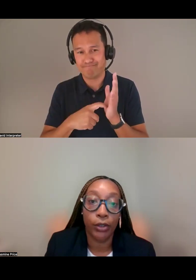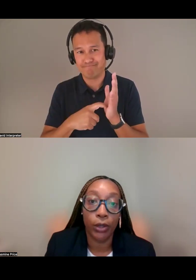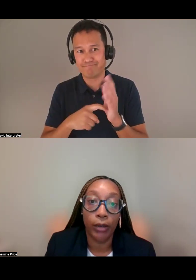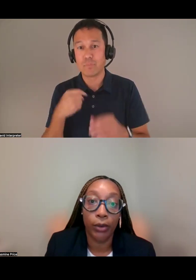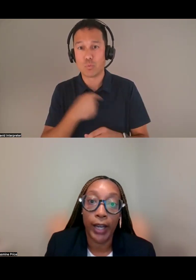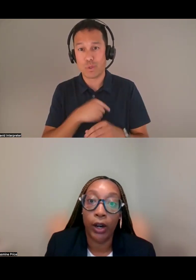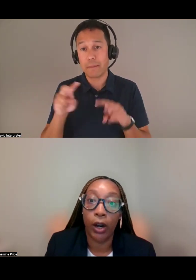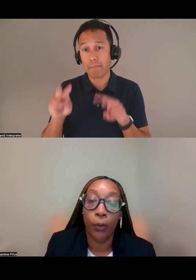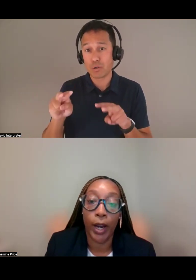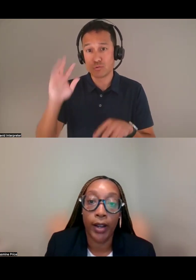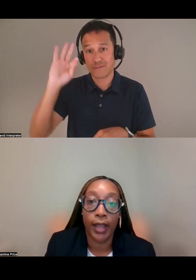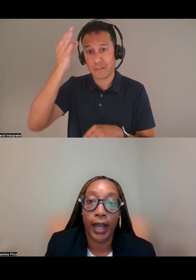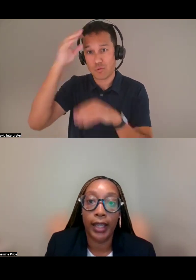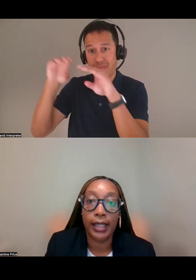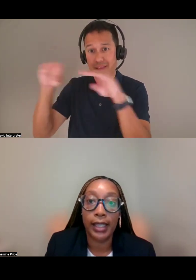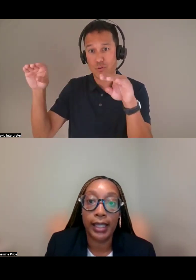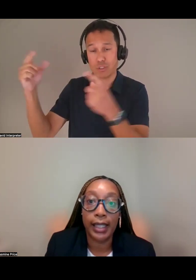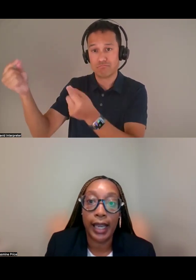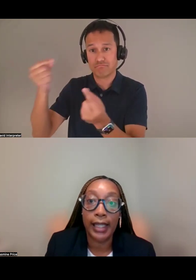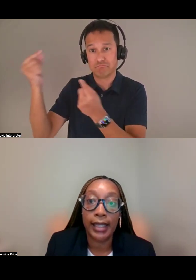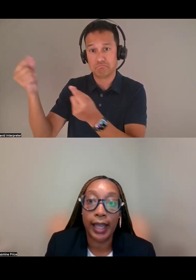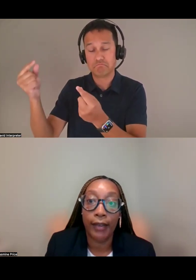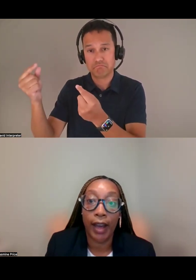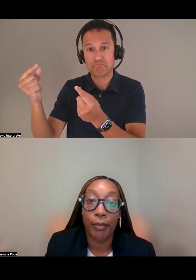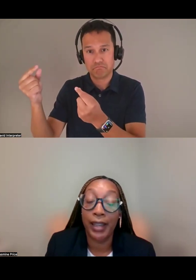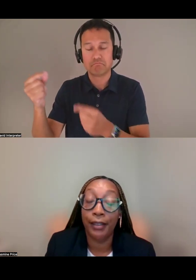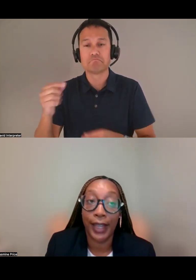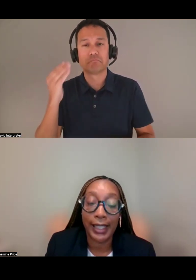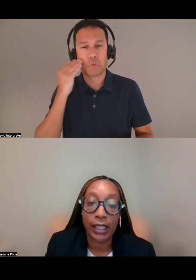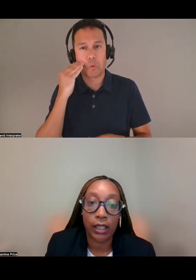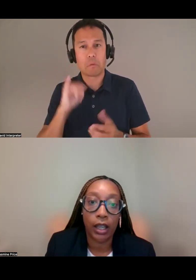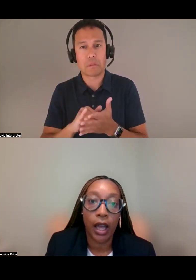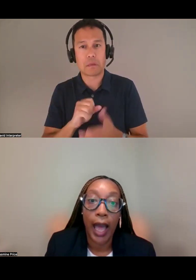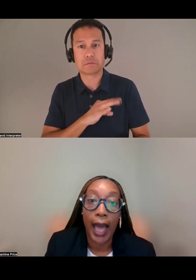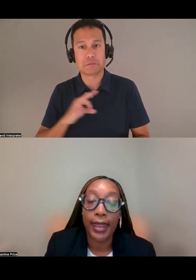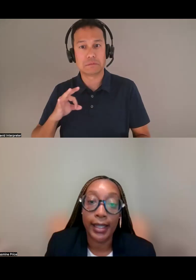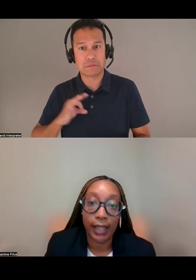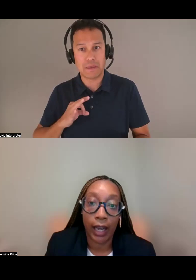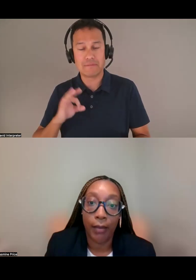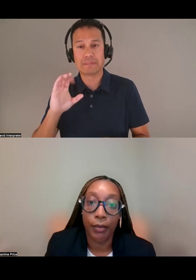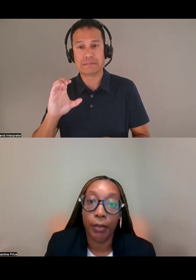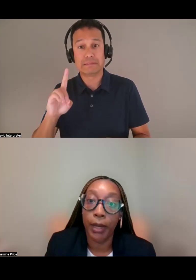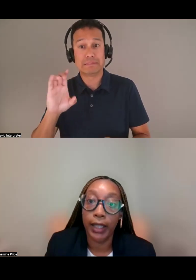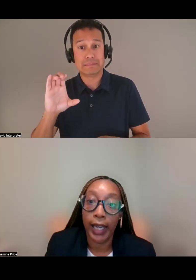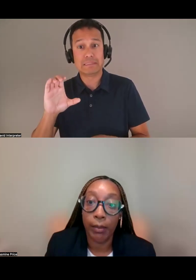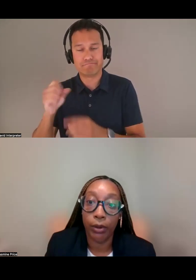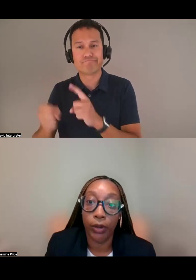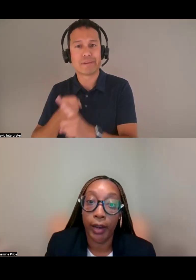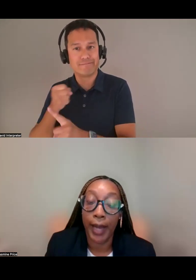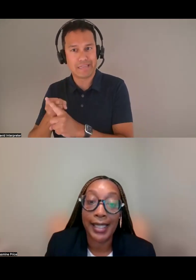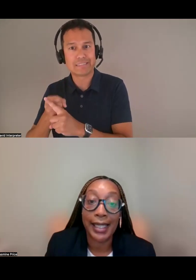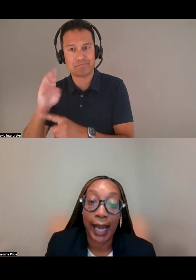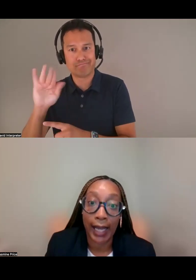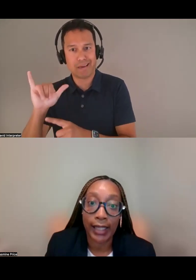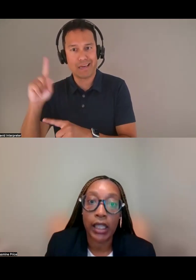at the federal level and are aware that the CDC EHDI staff have been affected. At this time, the Maryland EHDI